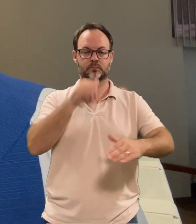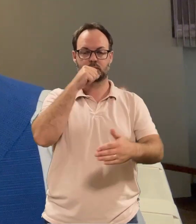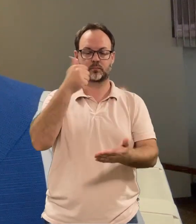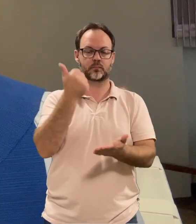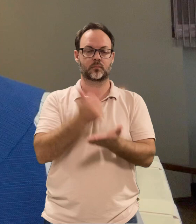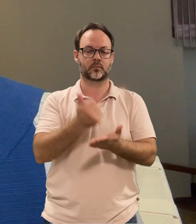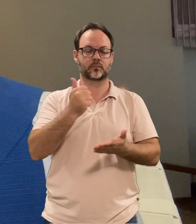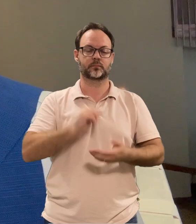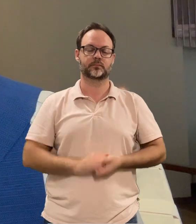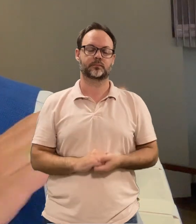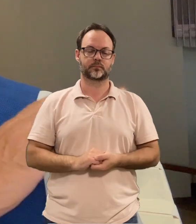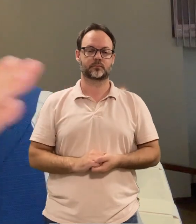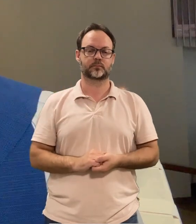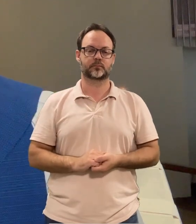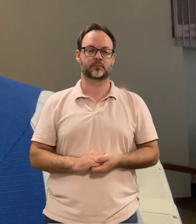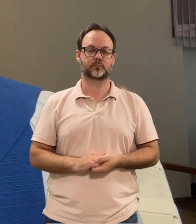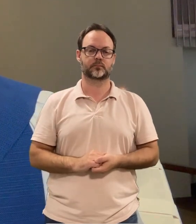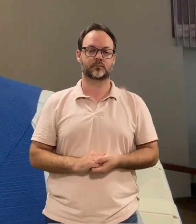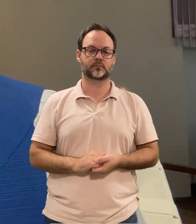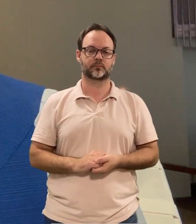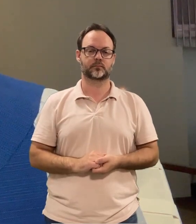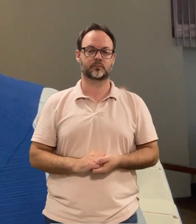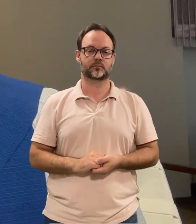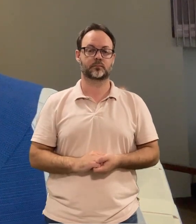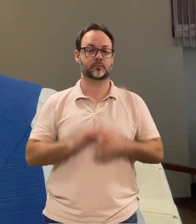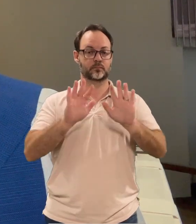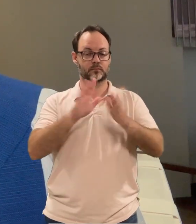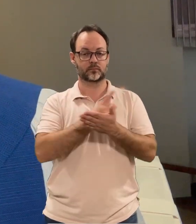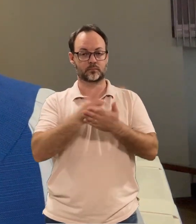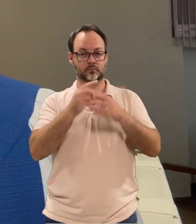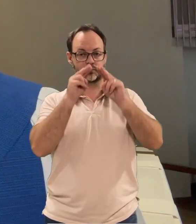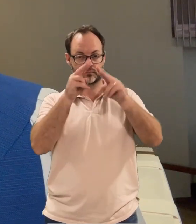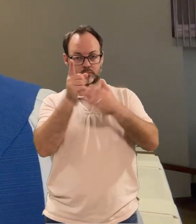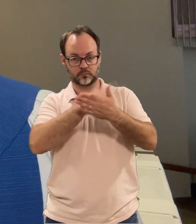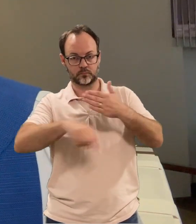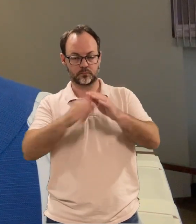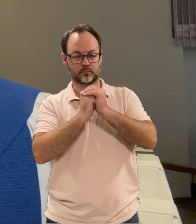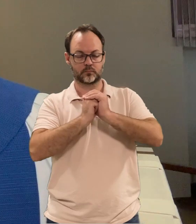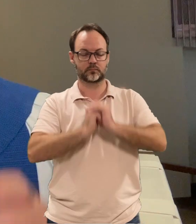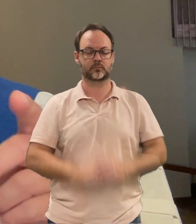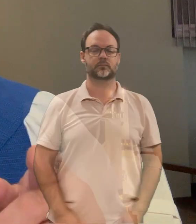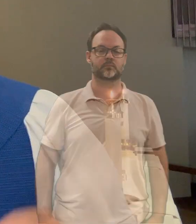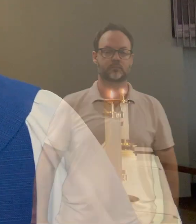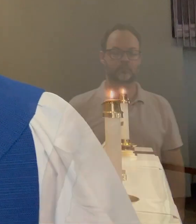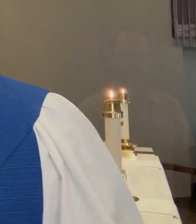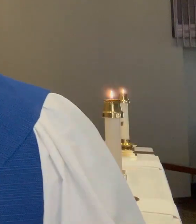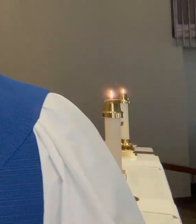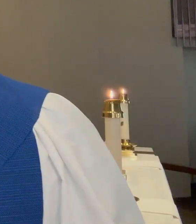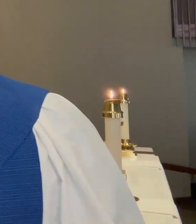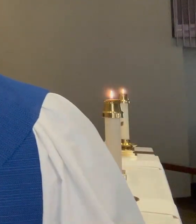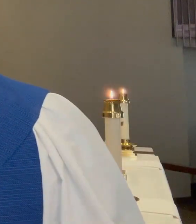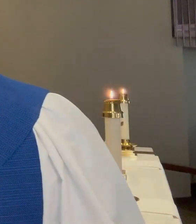you with favor and give you peace. Amen. Have a great week. We'll see you next week in worship.